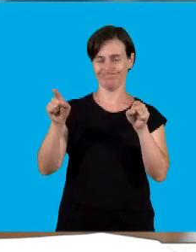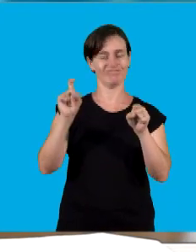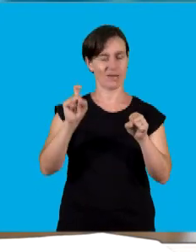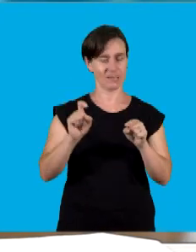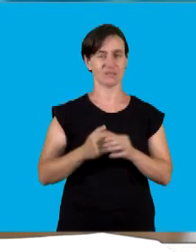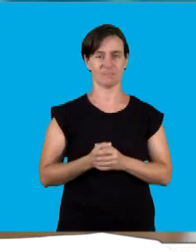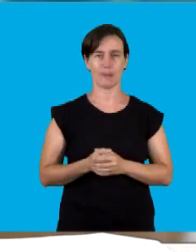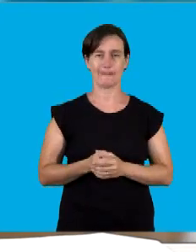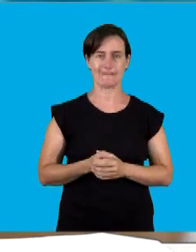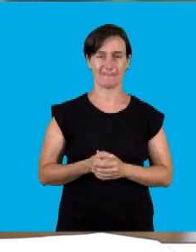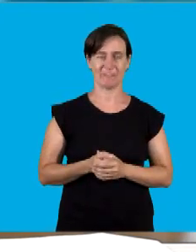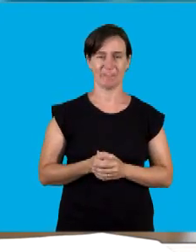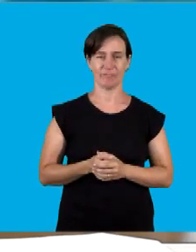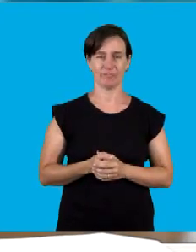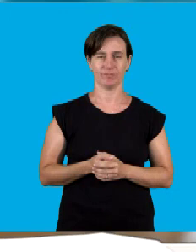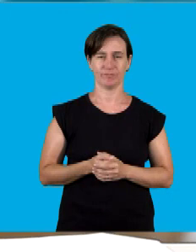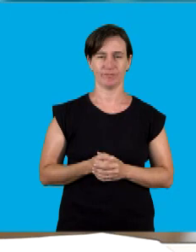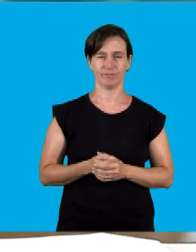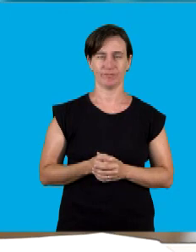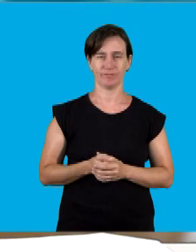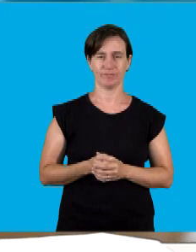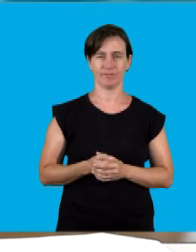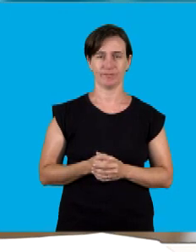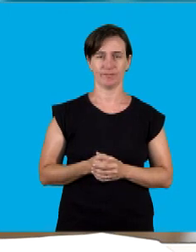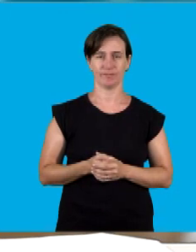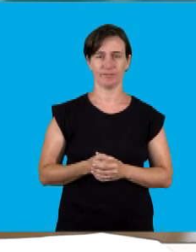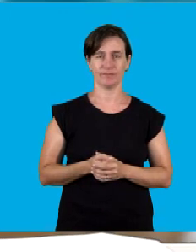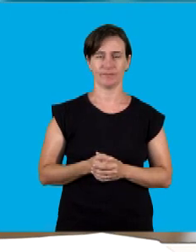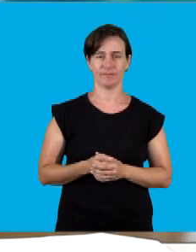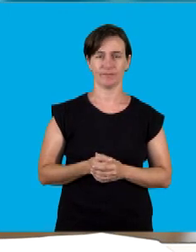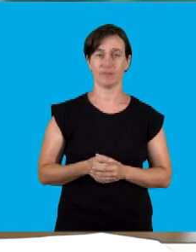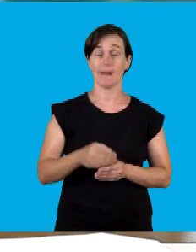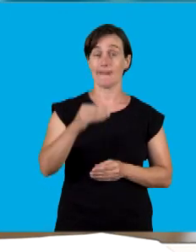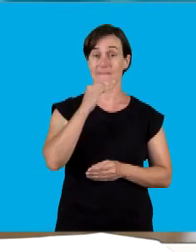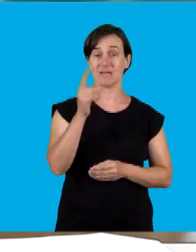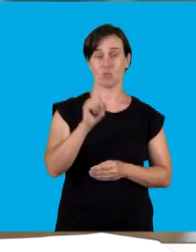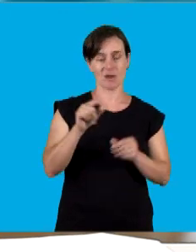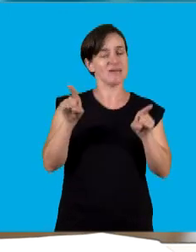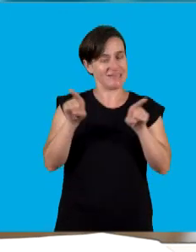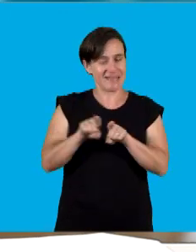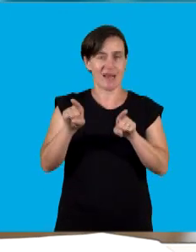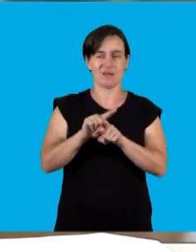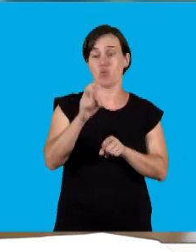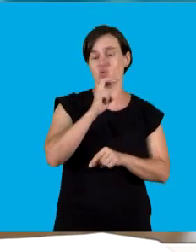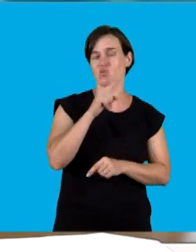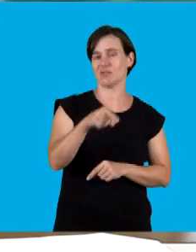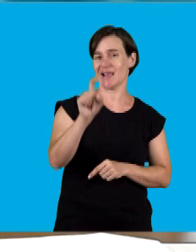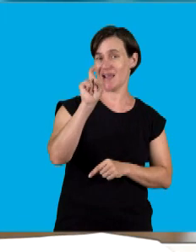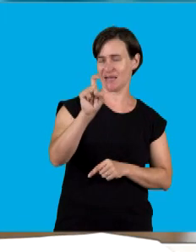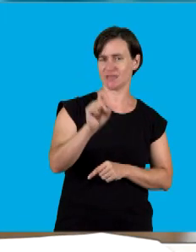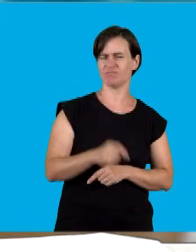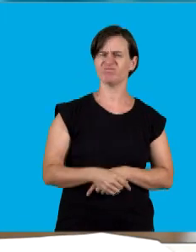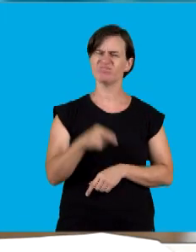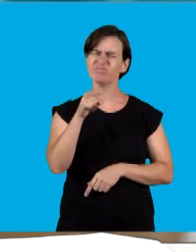the second power. So what does this mean? This means that we are going to keep that base. And what happens to the exponents because